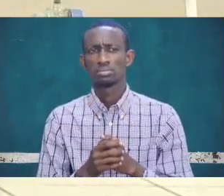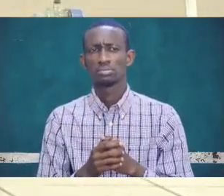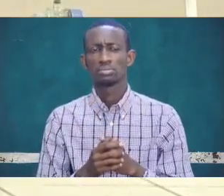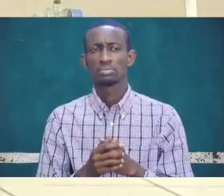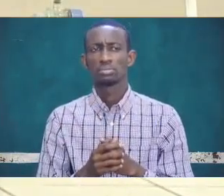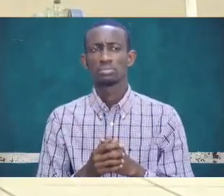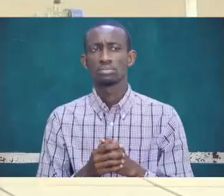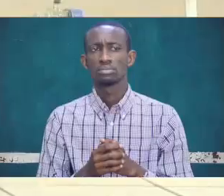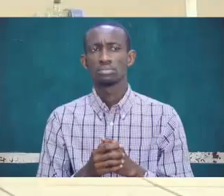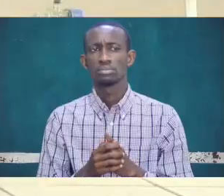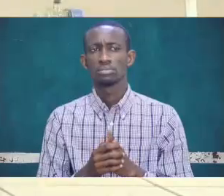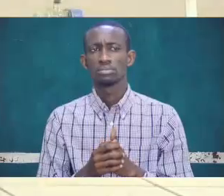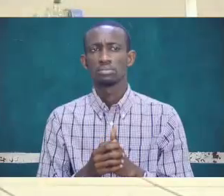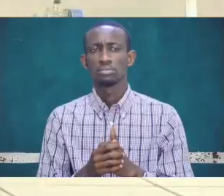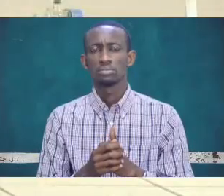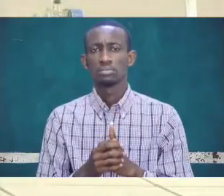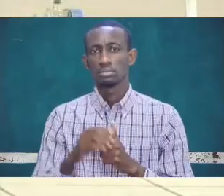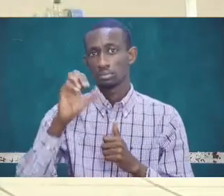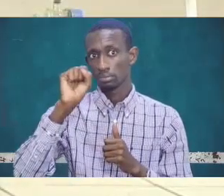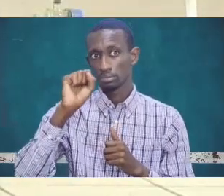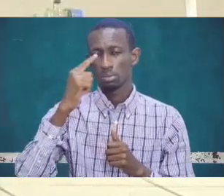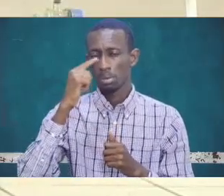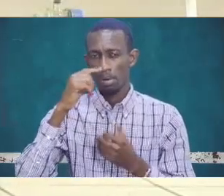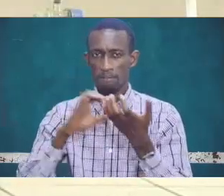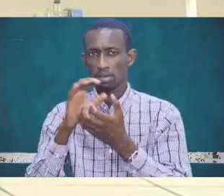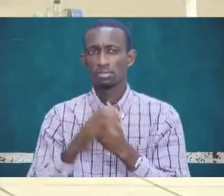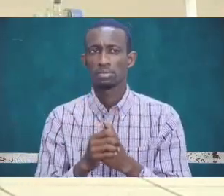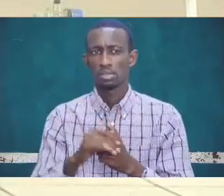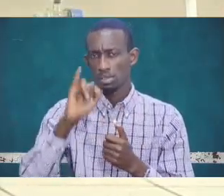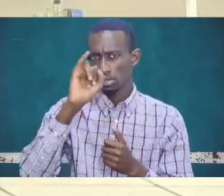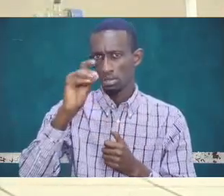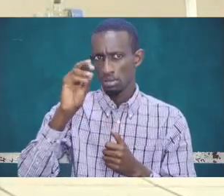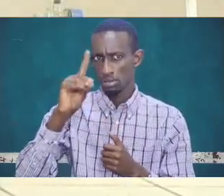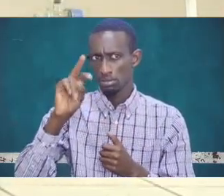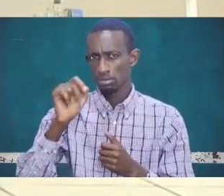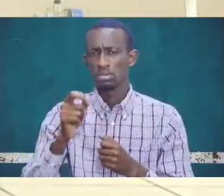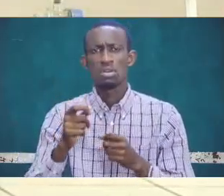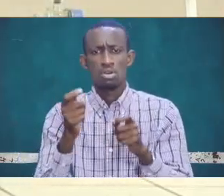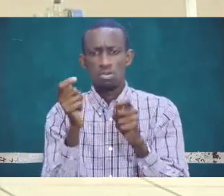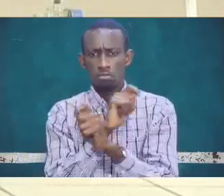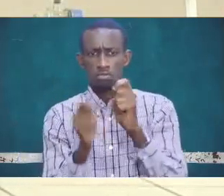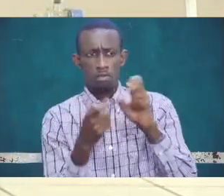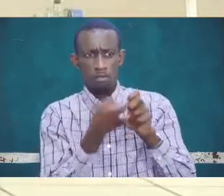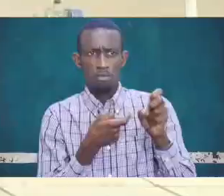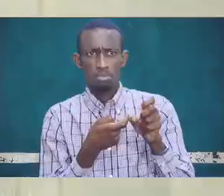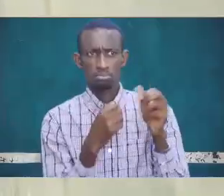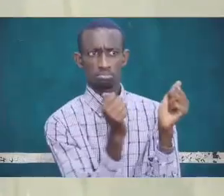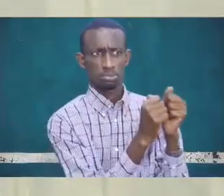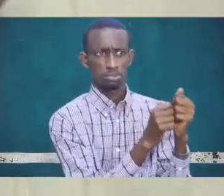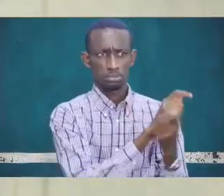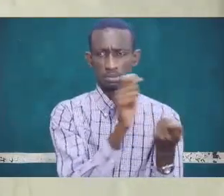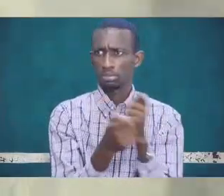the sublimating substances. So it sublimes, changes from solid to gas